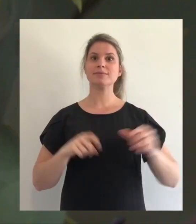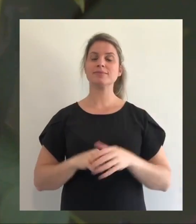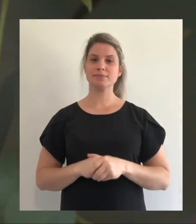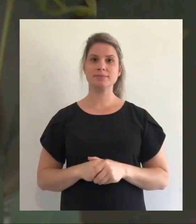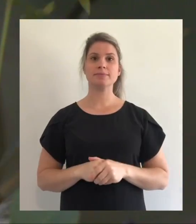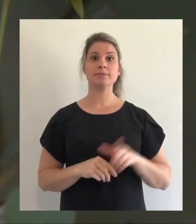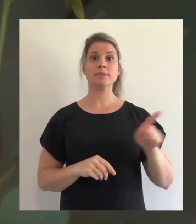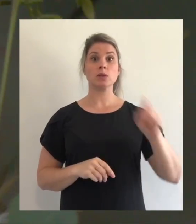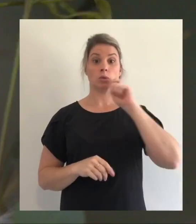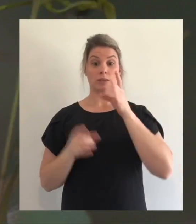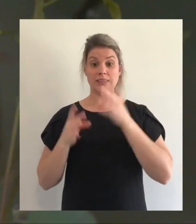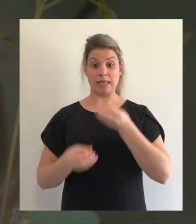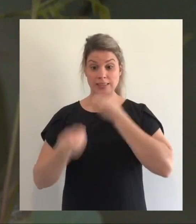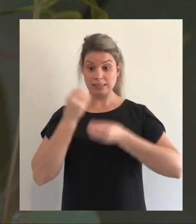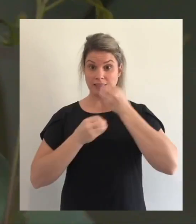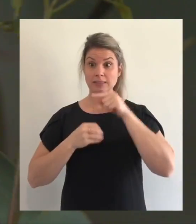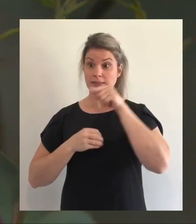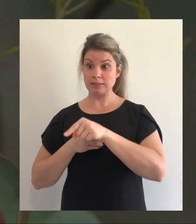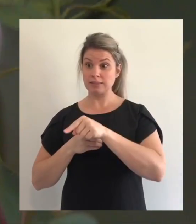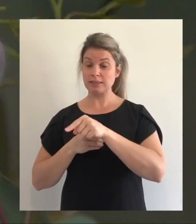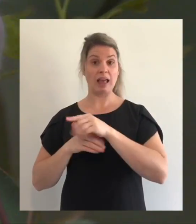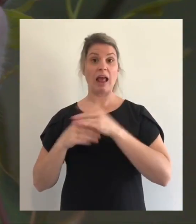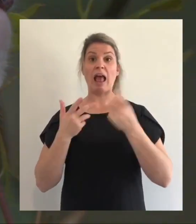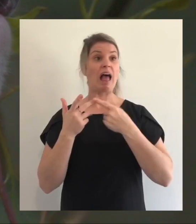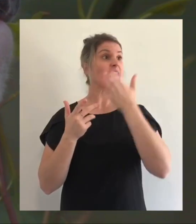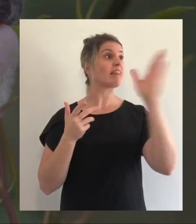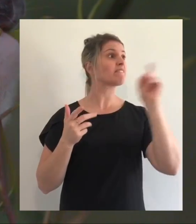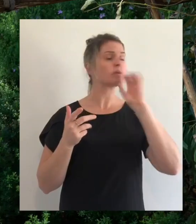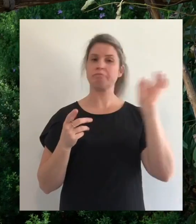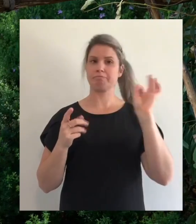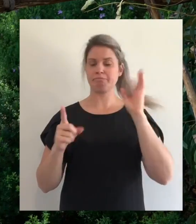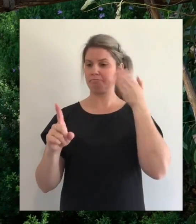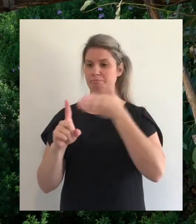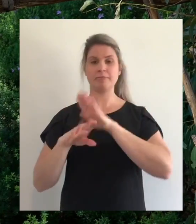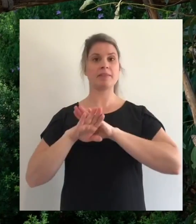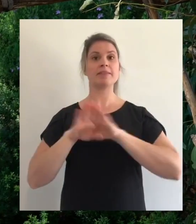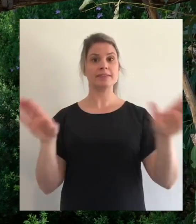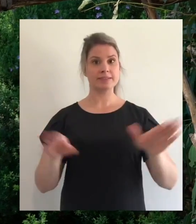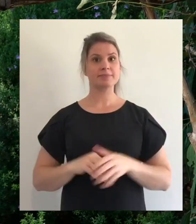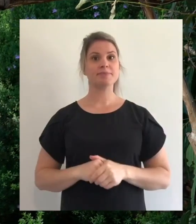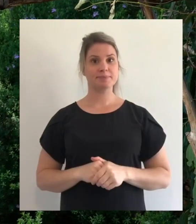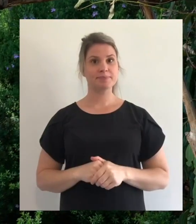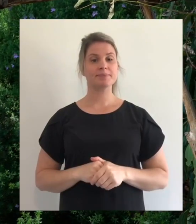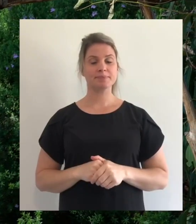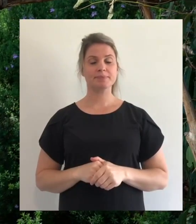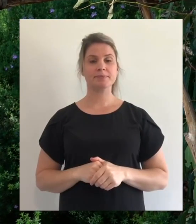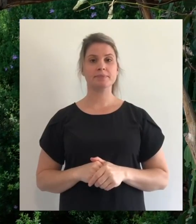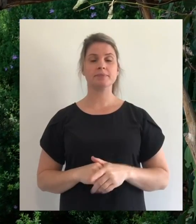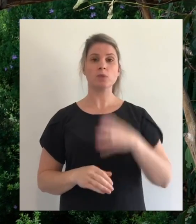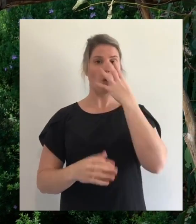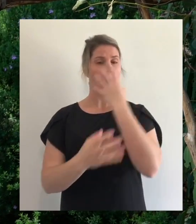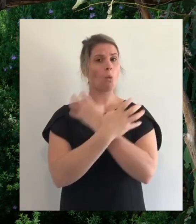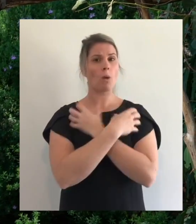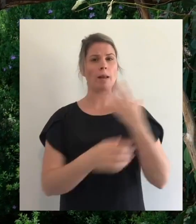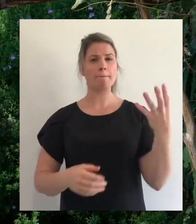the rest of their life. They're going to eat pretty much nothing else. They obviously need to be really strong climbers to live up in those eucalyptus trees,